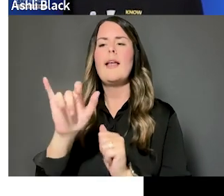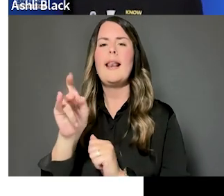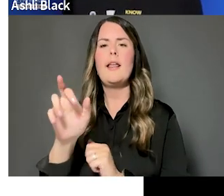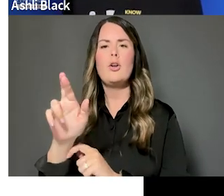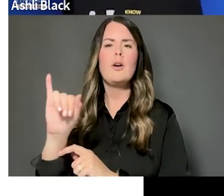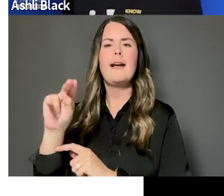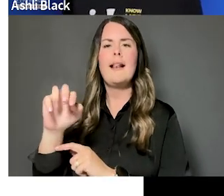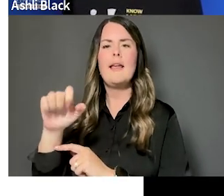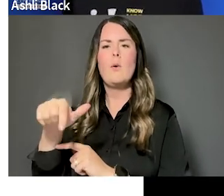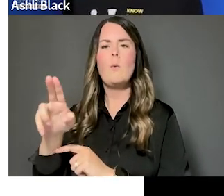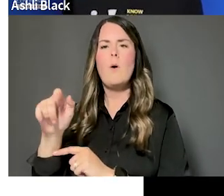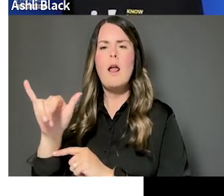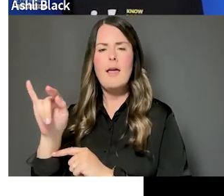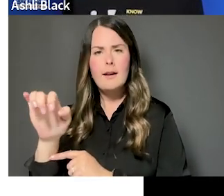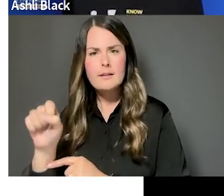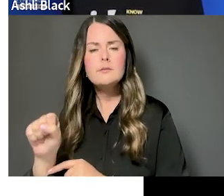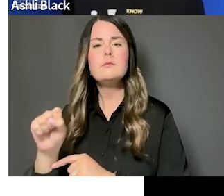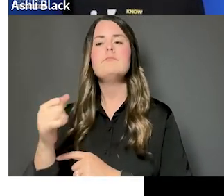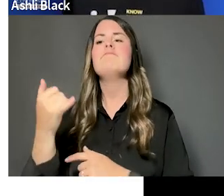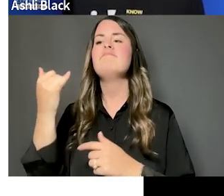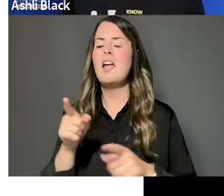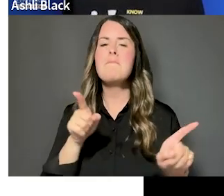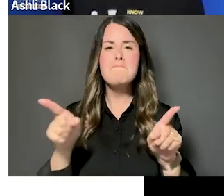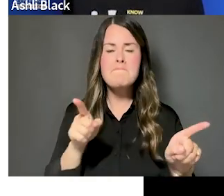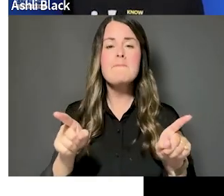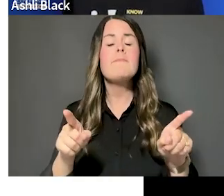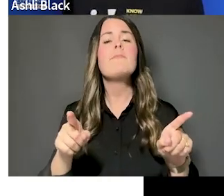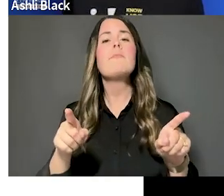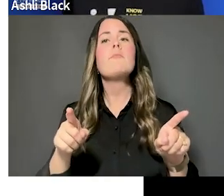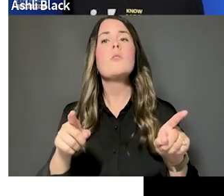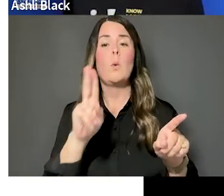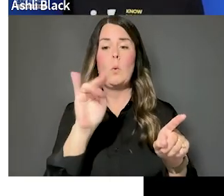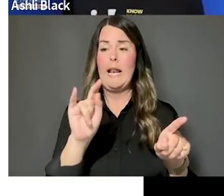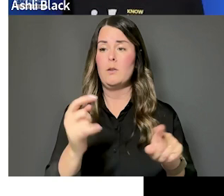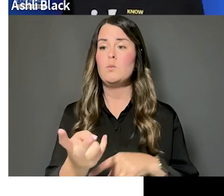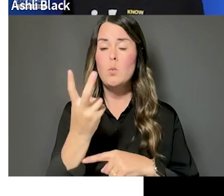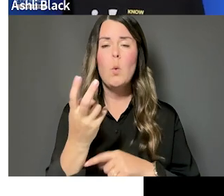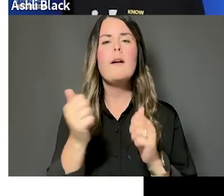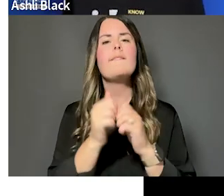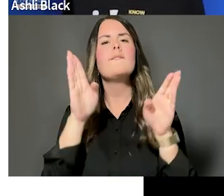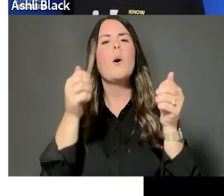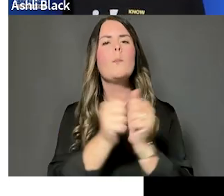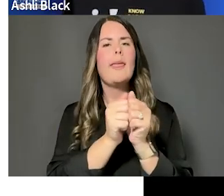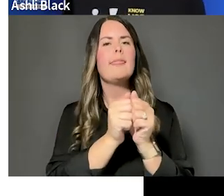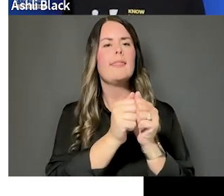linear inequalities, with 2 variable statistics placed in between. So now, Unit